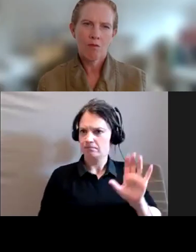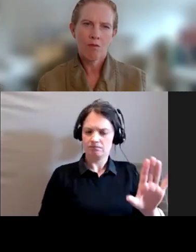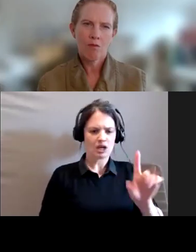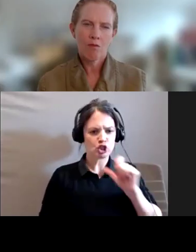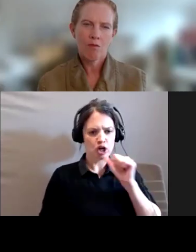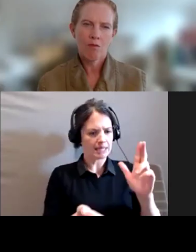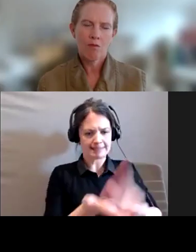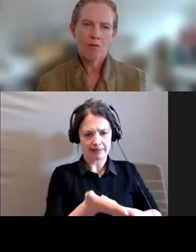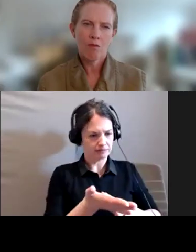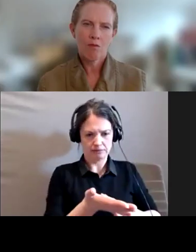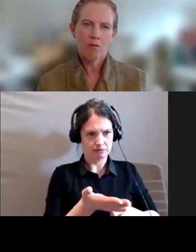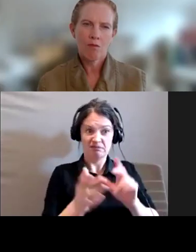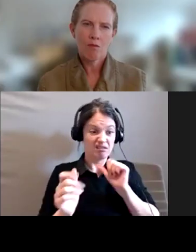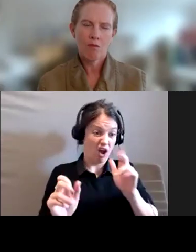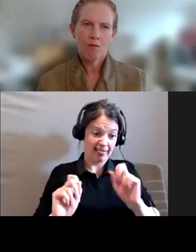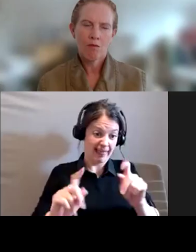law.